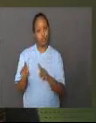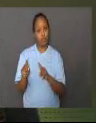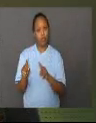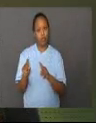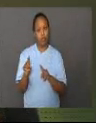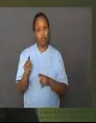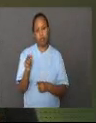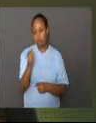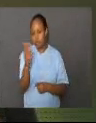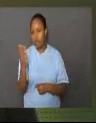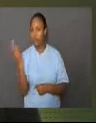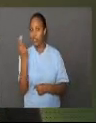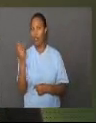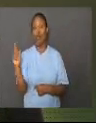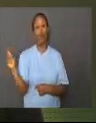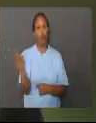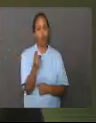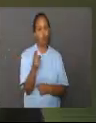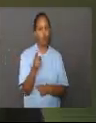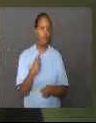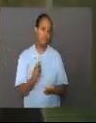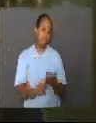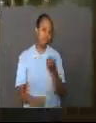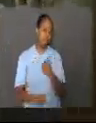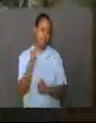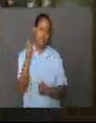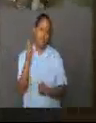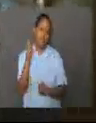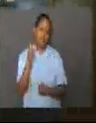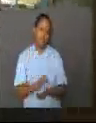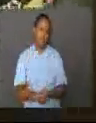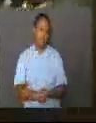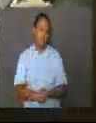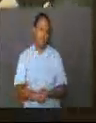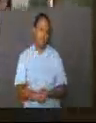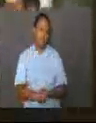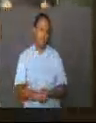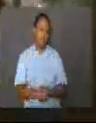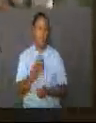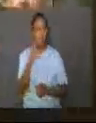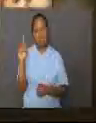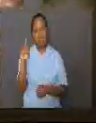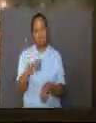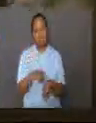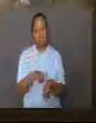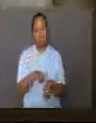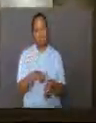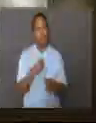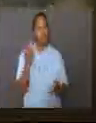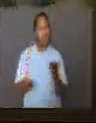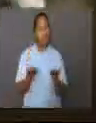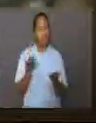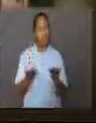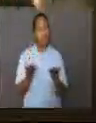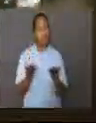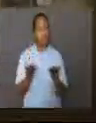fewer benefits, they will be hurt. In such cases, they may begin